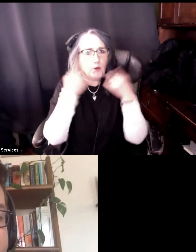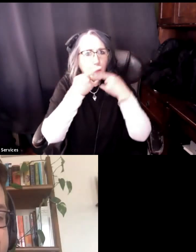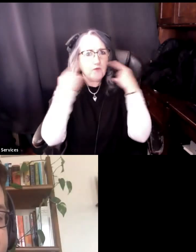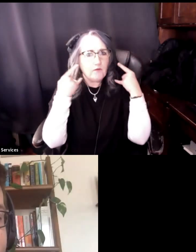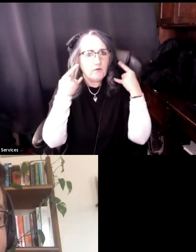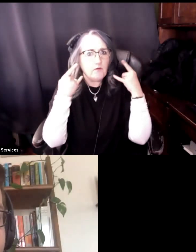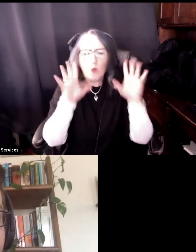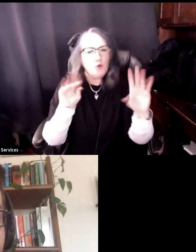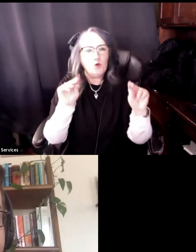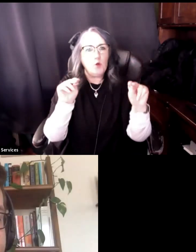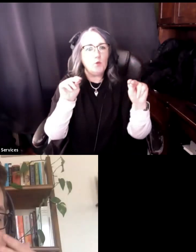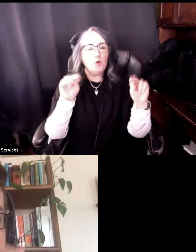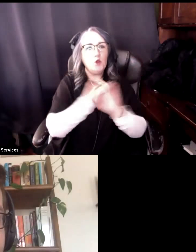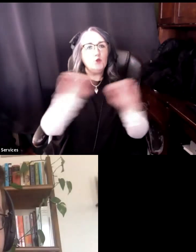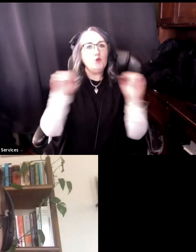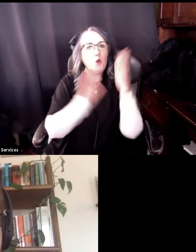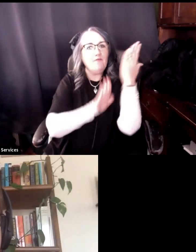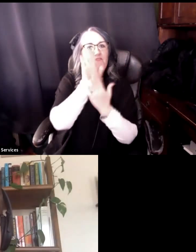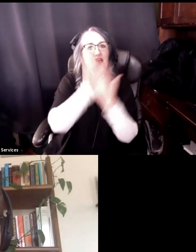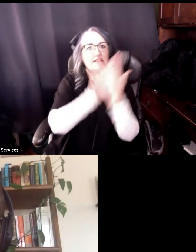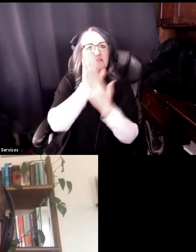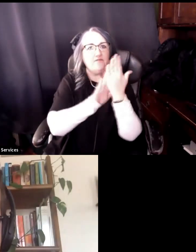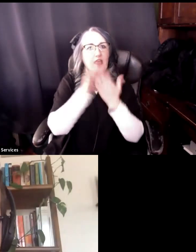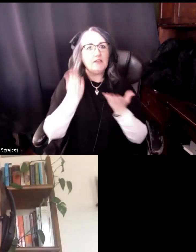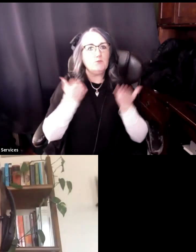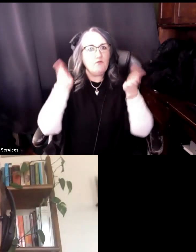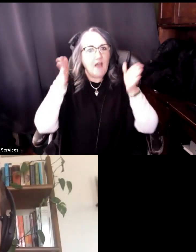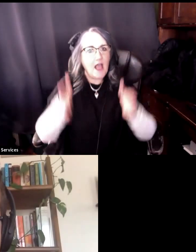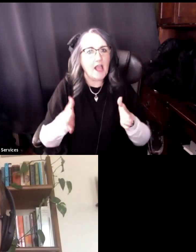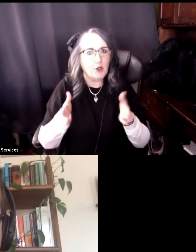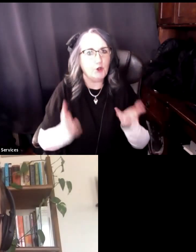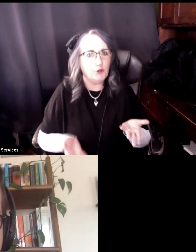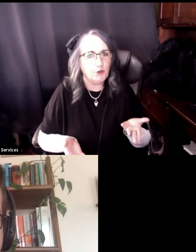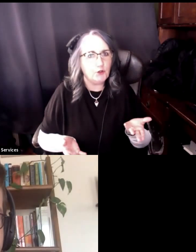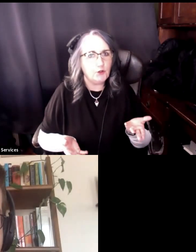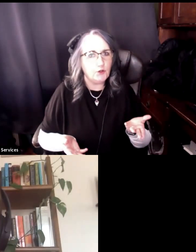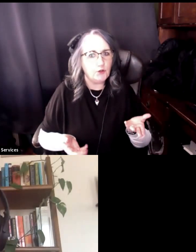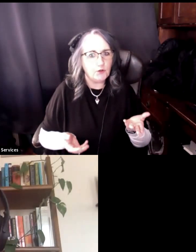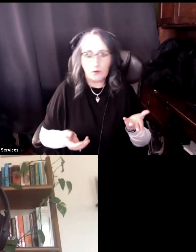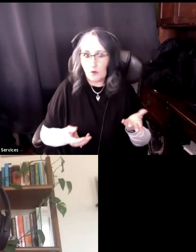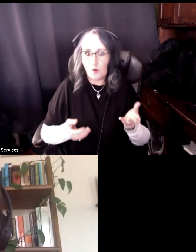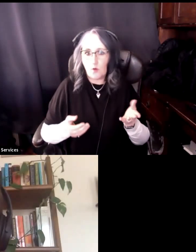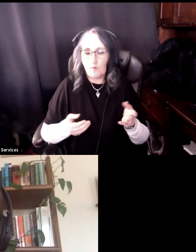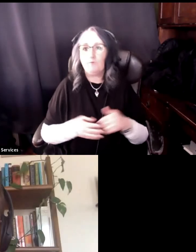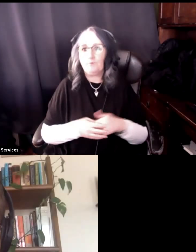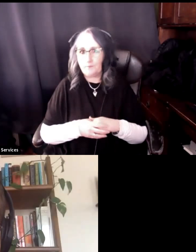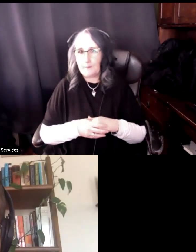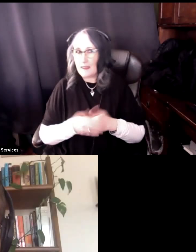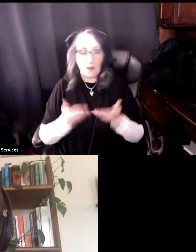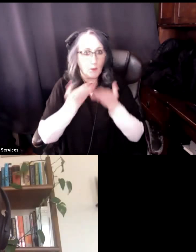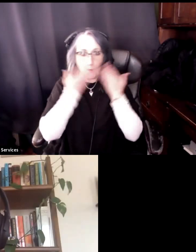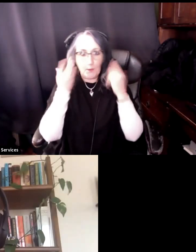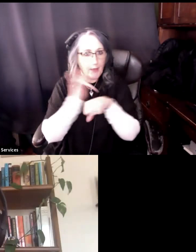no face-to-face provider available? No face-to-face with the provider.